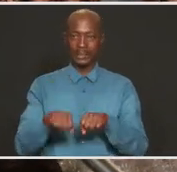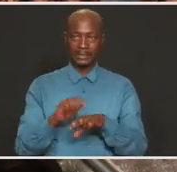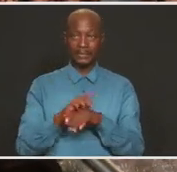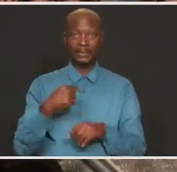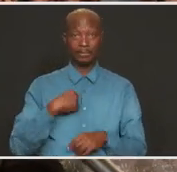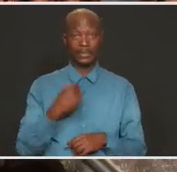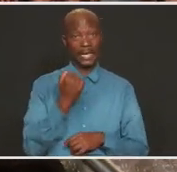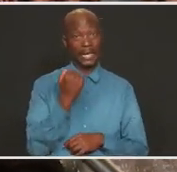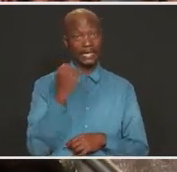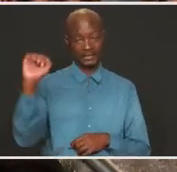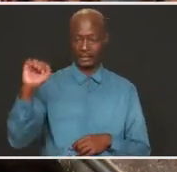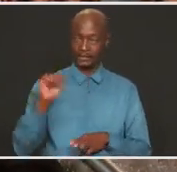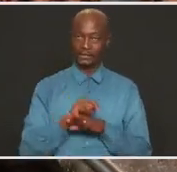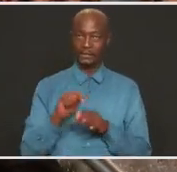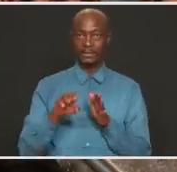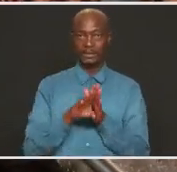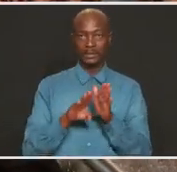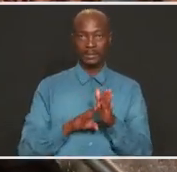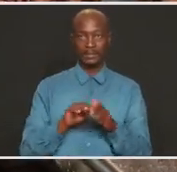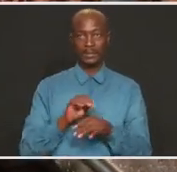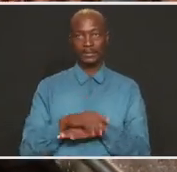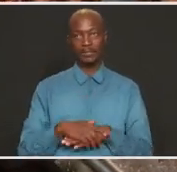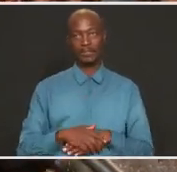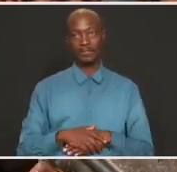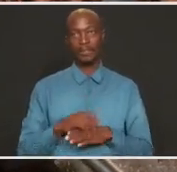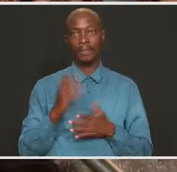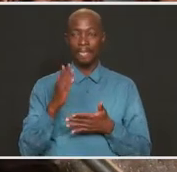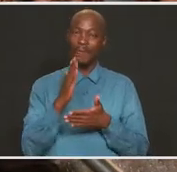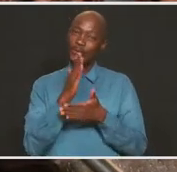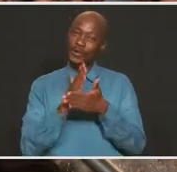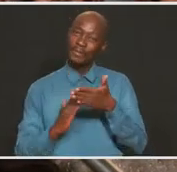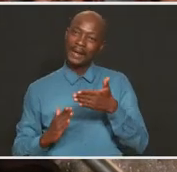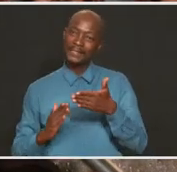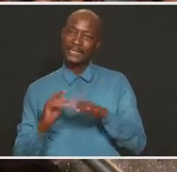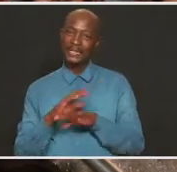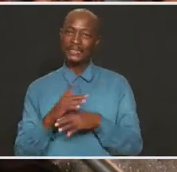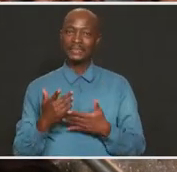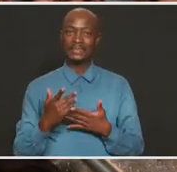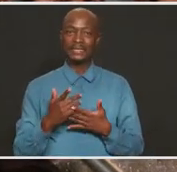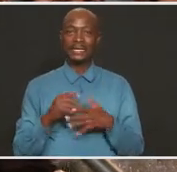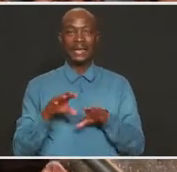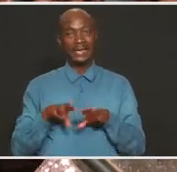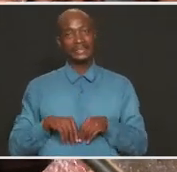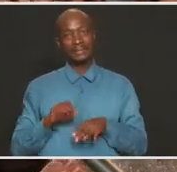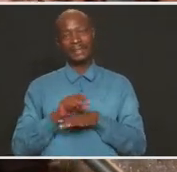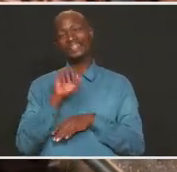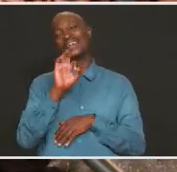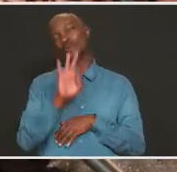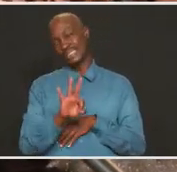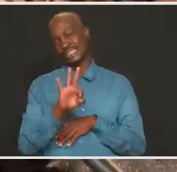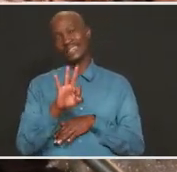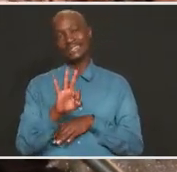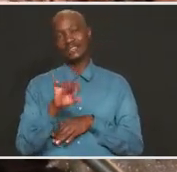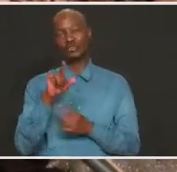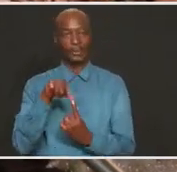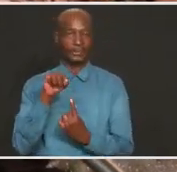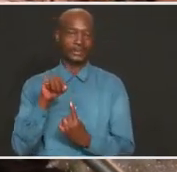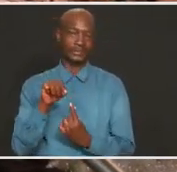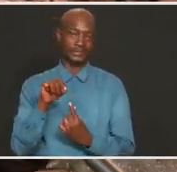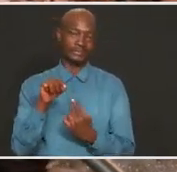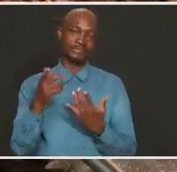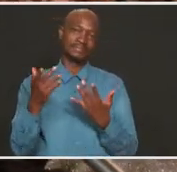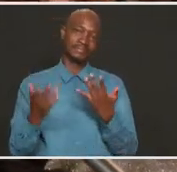the bill I would partially accept if that was the third option um